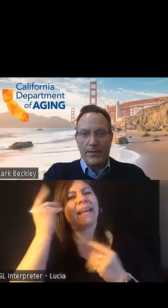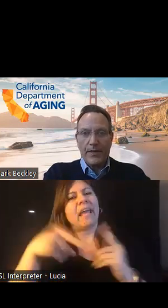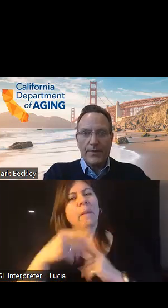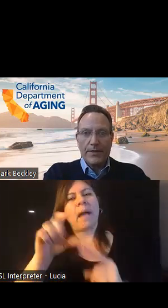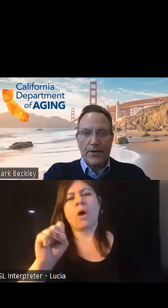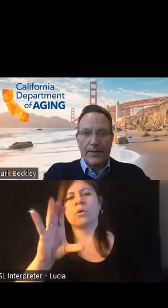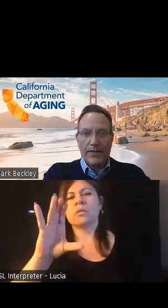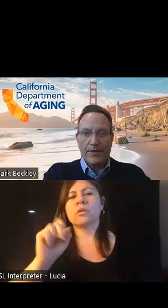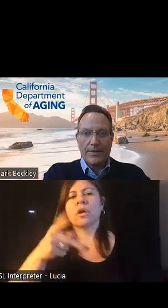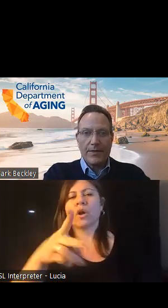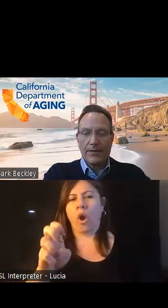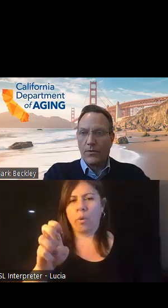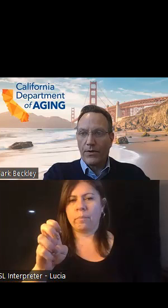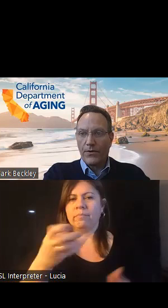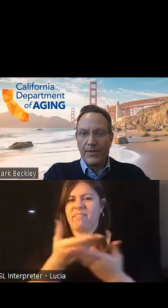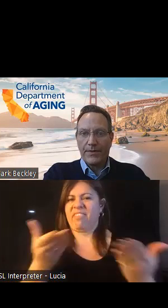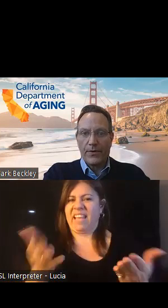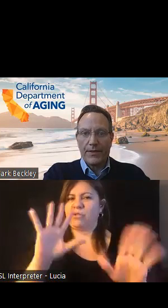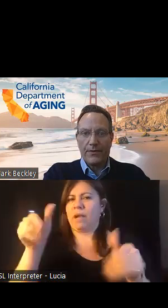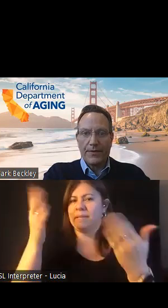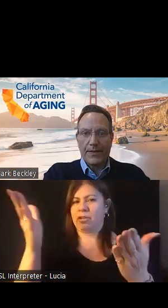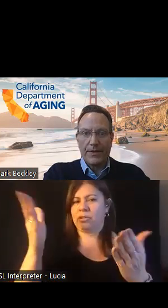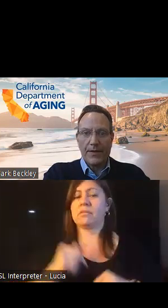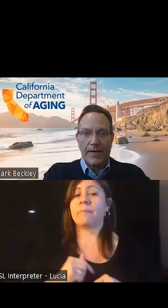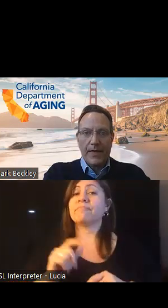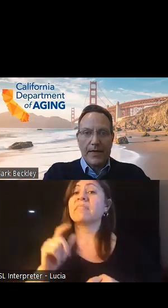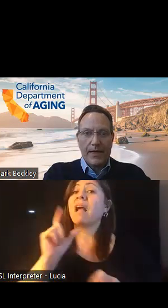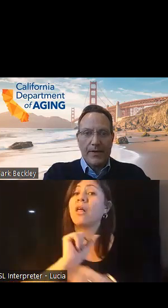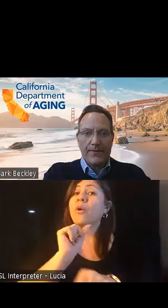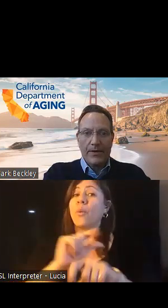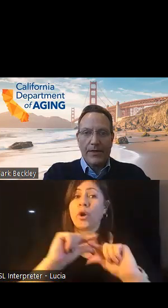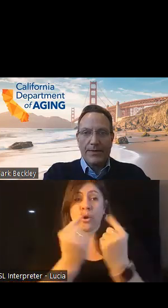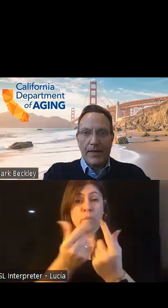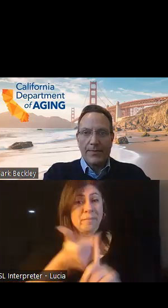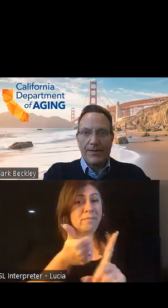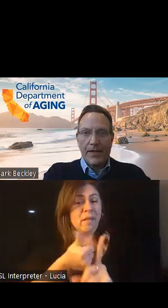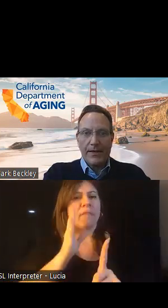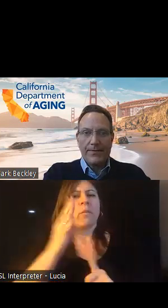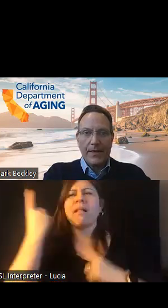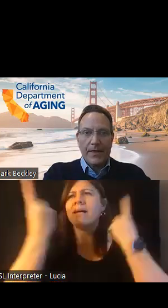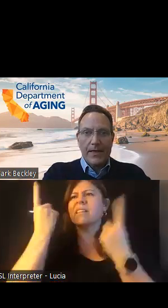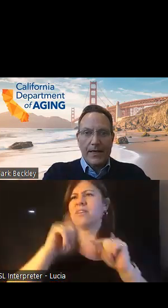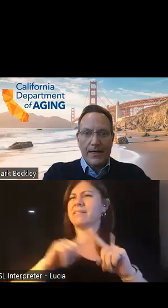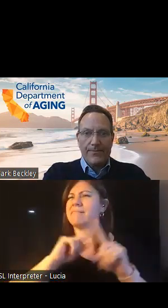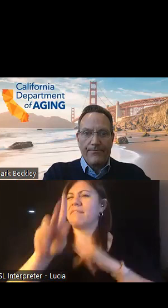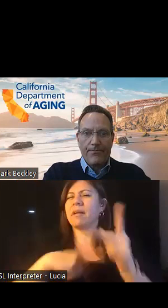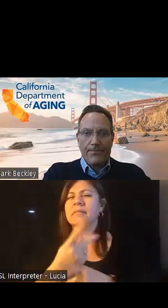in developing these recommendations, the work group is going to consider various types of